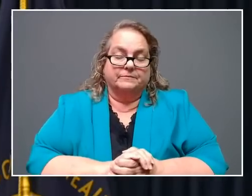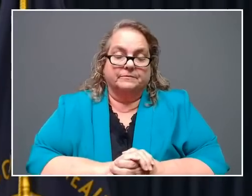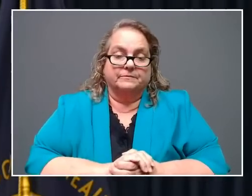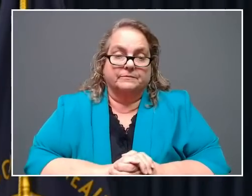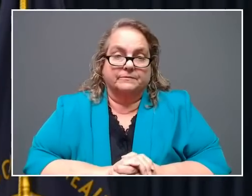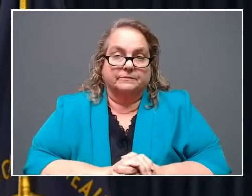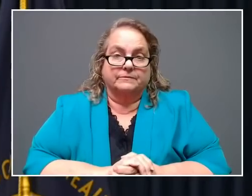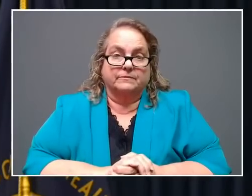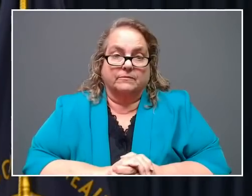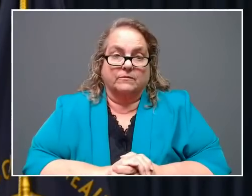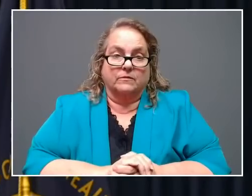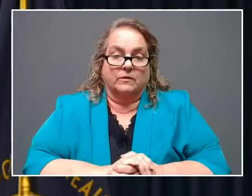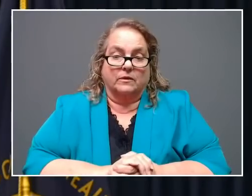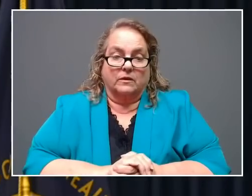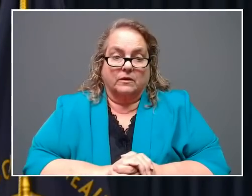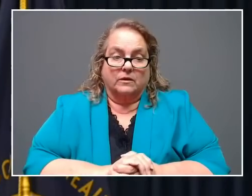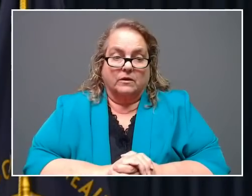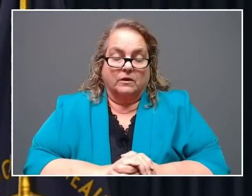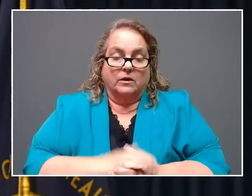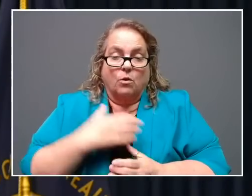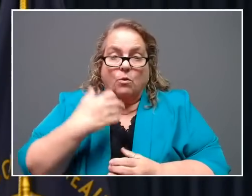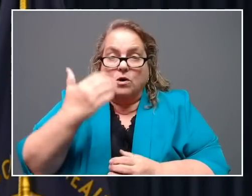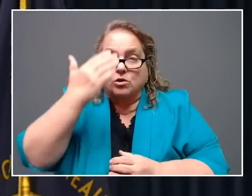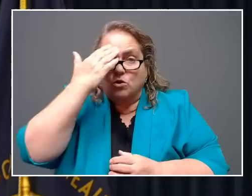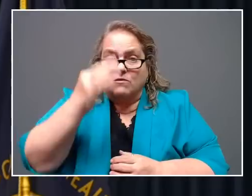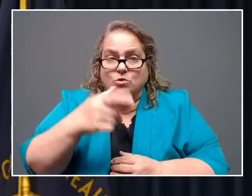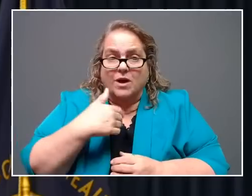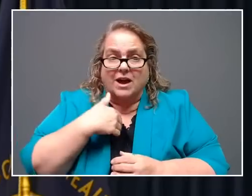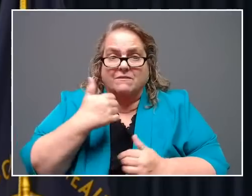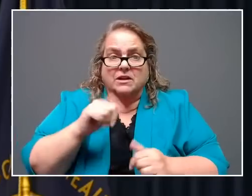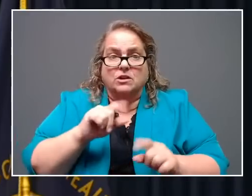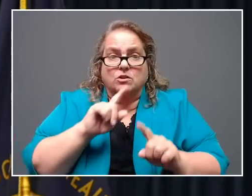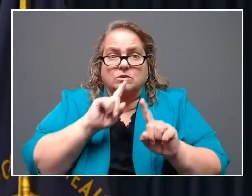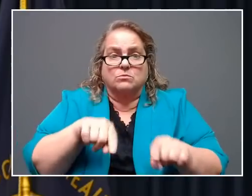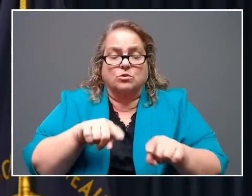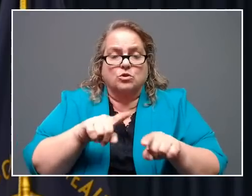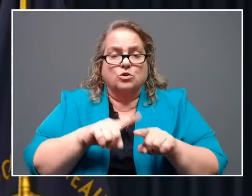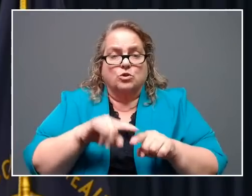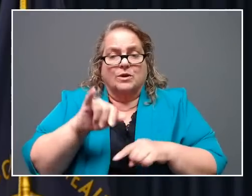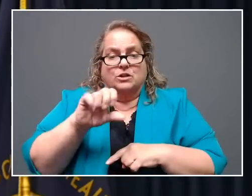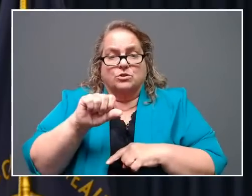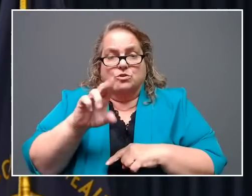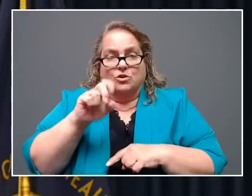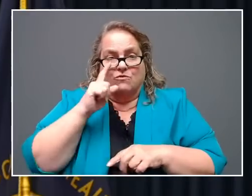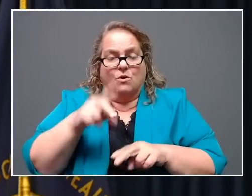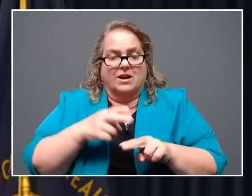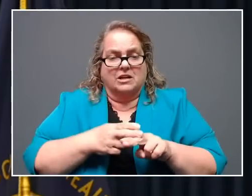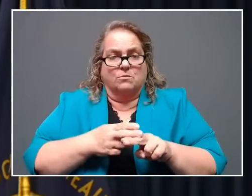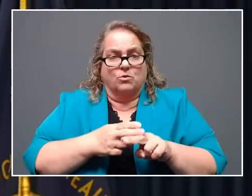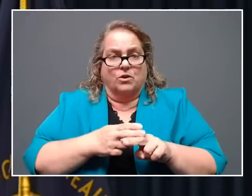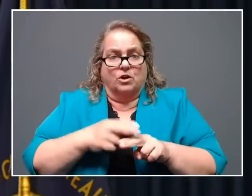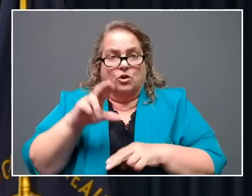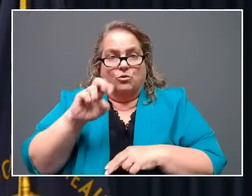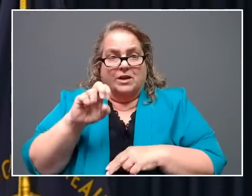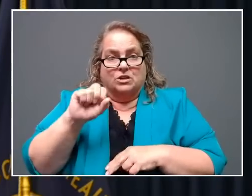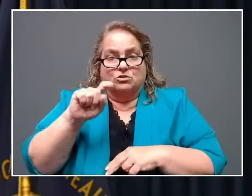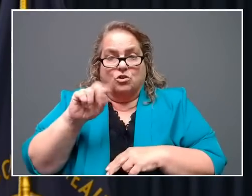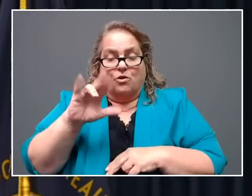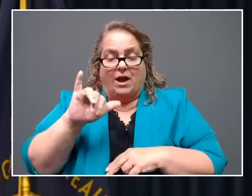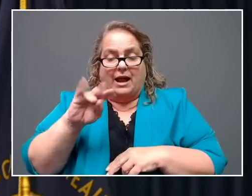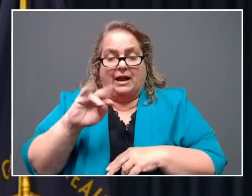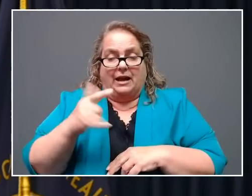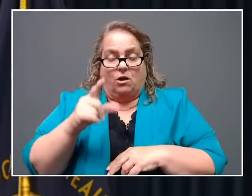reaction to the issuance of the temporary restraining order in the EMW case. So right